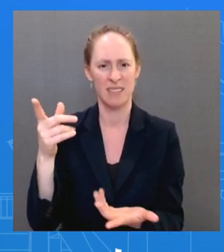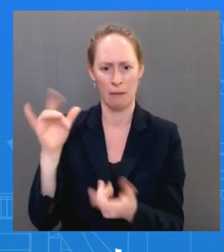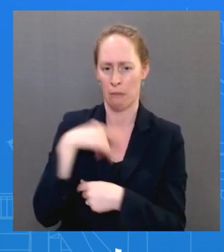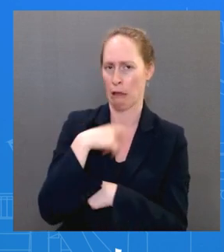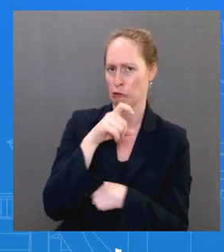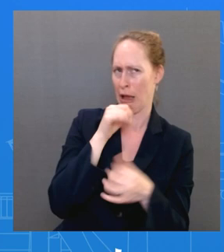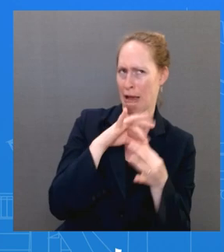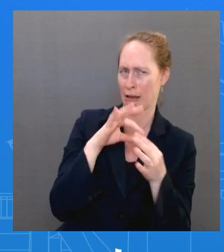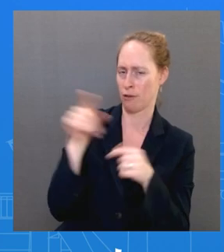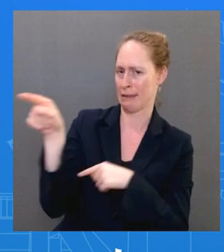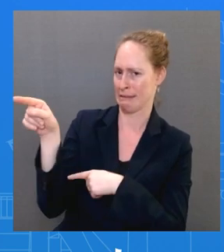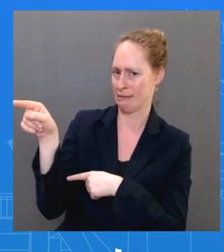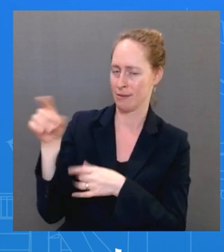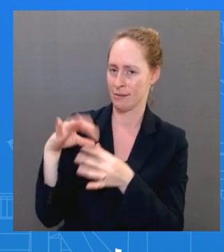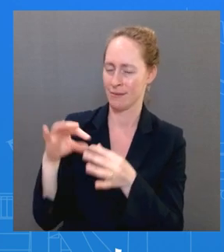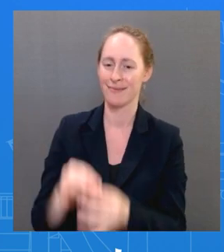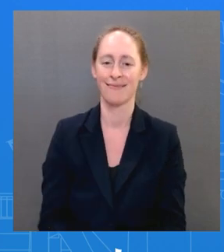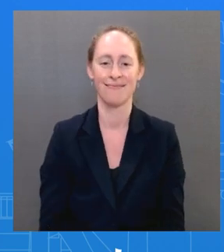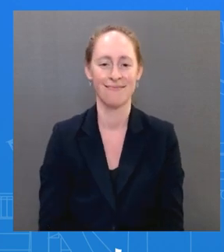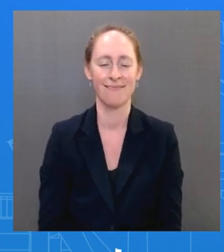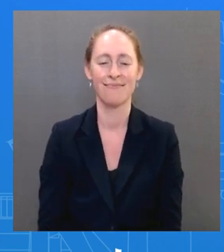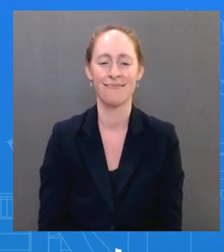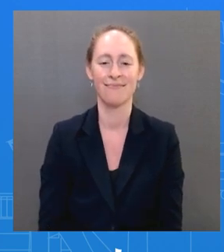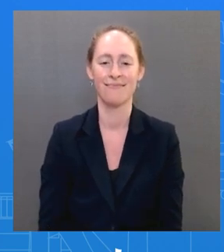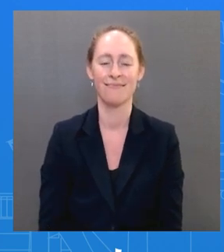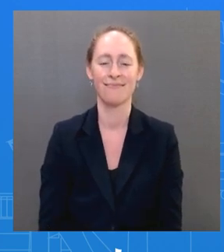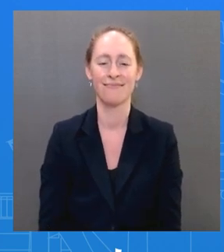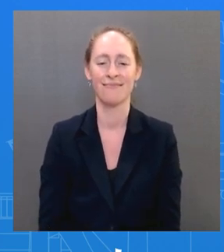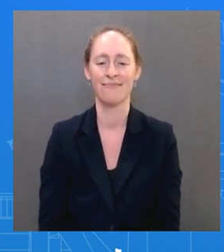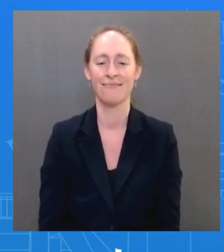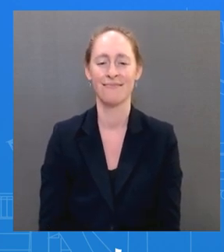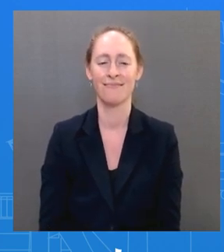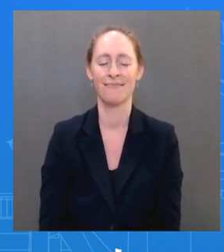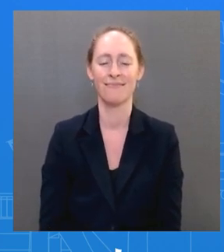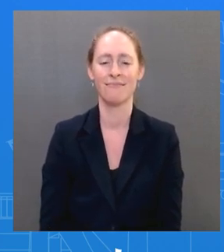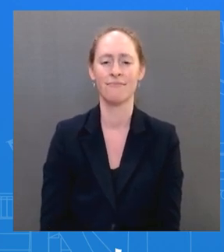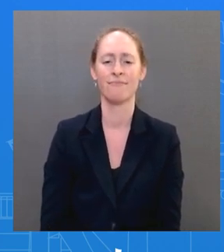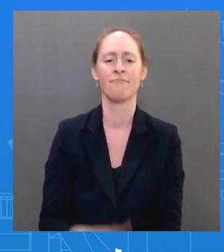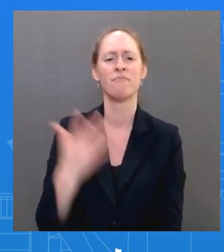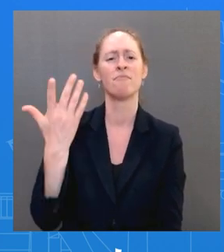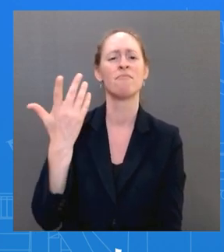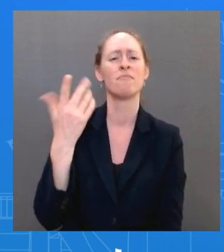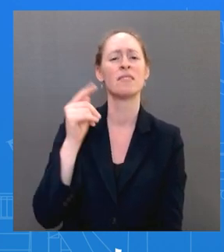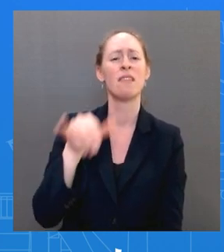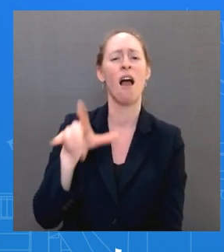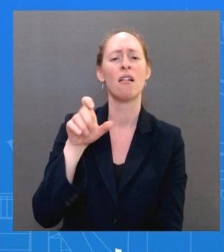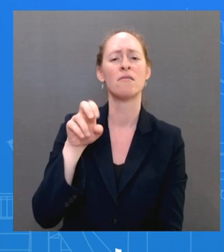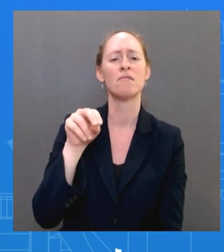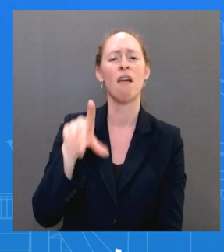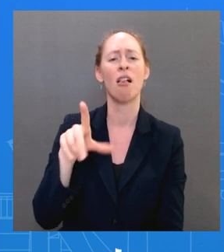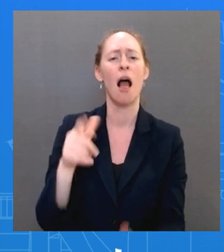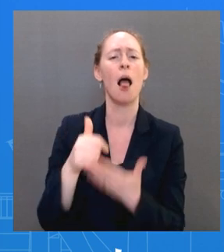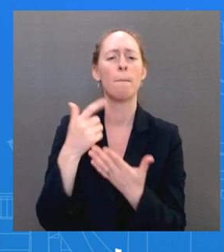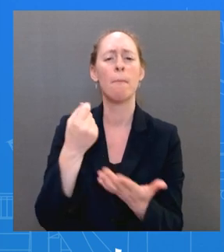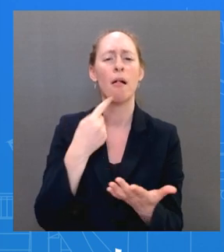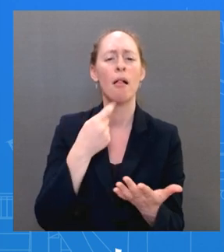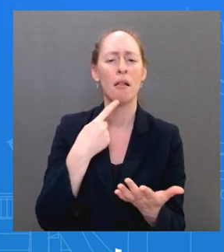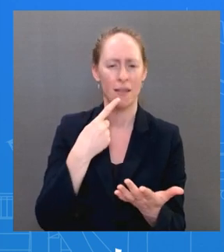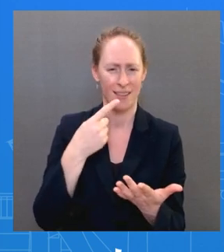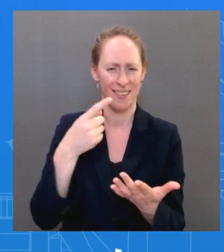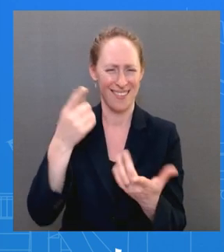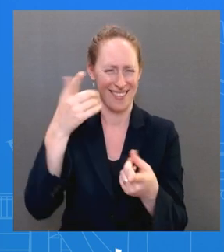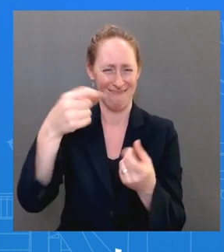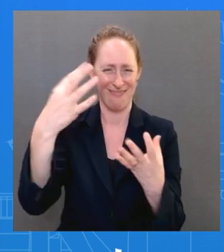Tylenol for discomfort, which is not unusual if you have COVID. Many of you have had COVID. We would argue that if we